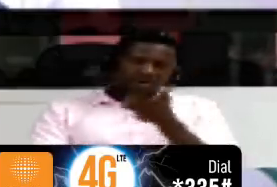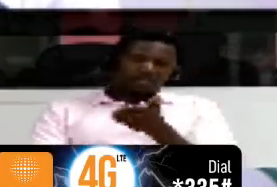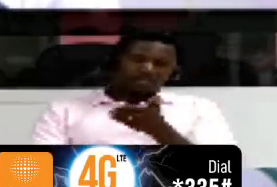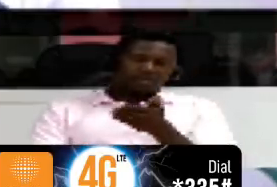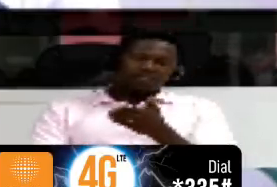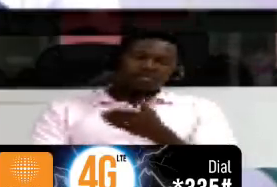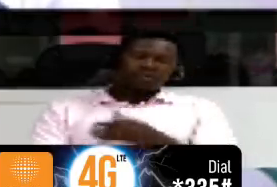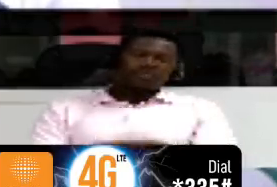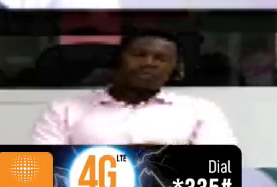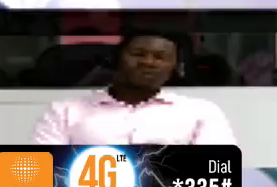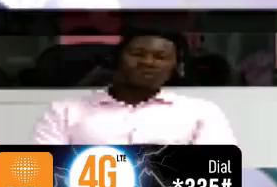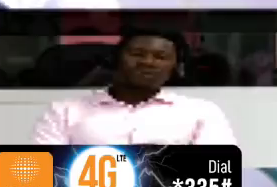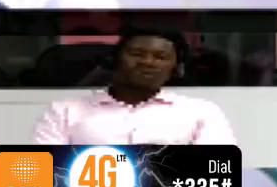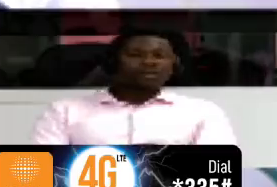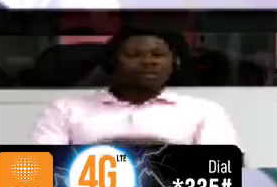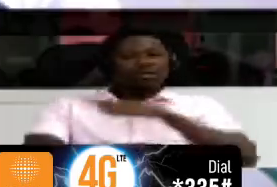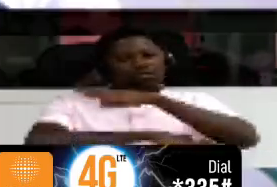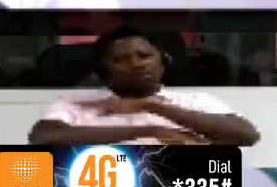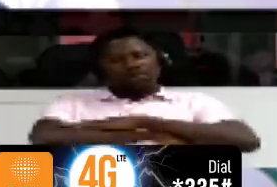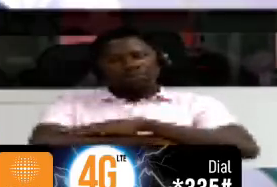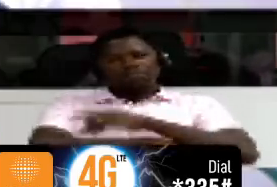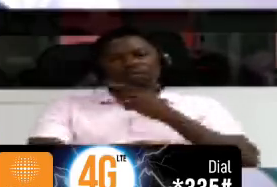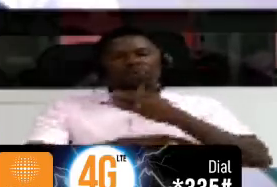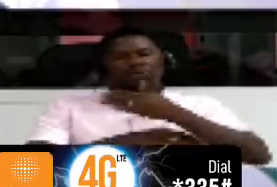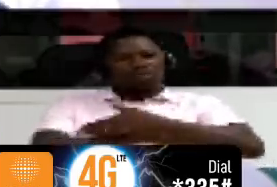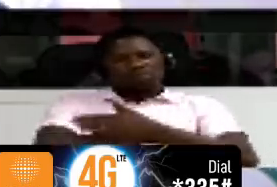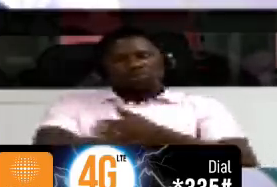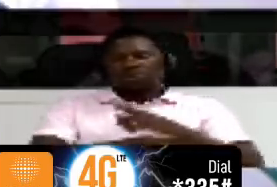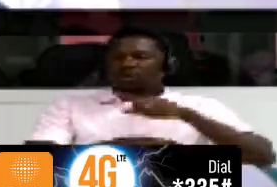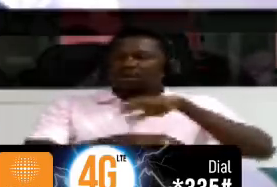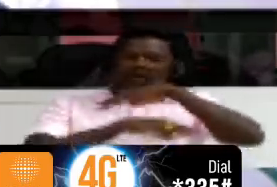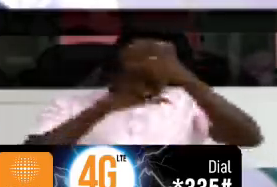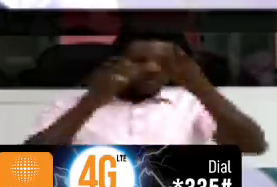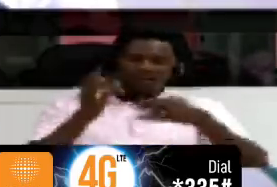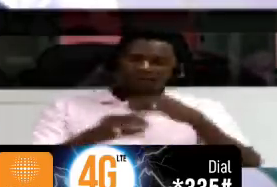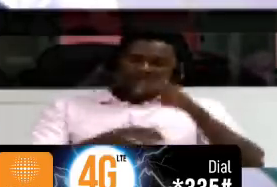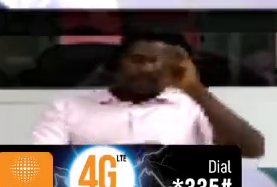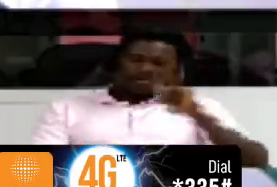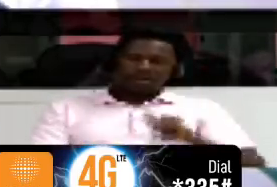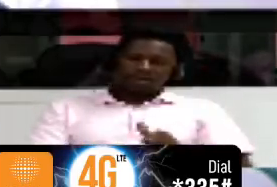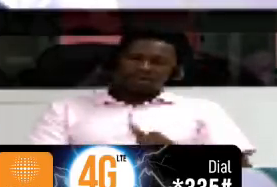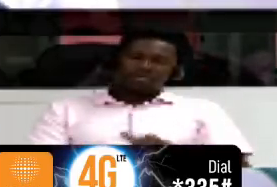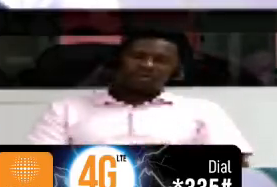schools are being opened almost every academic year.